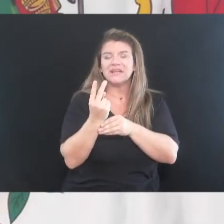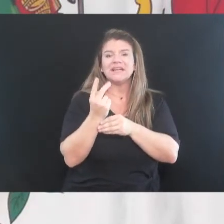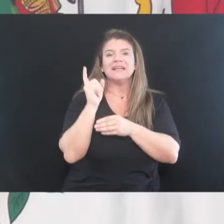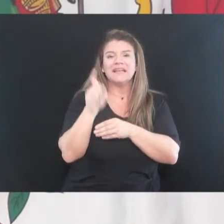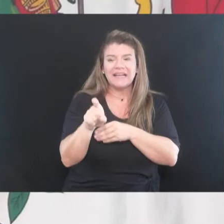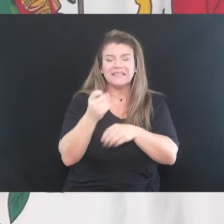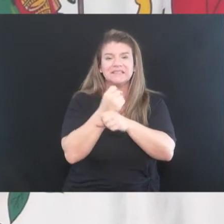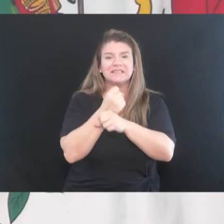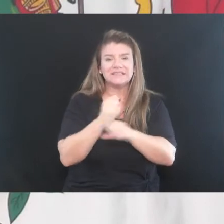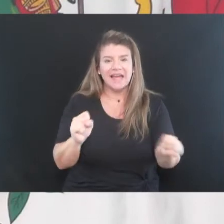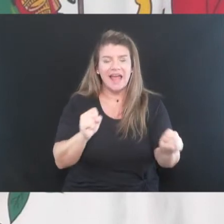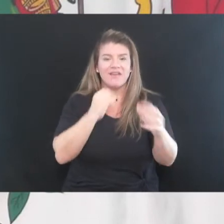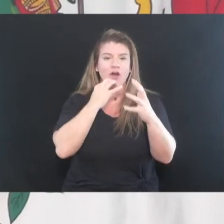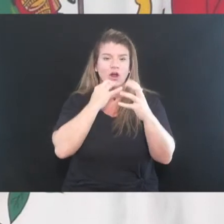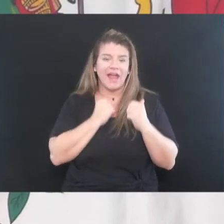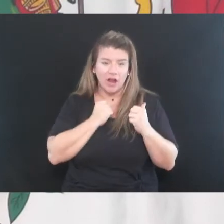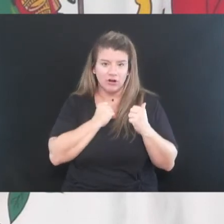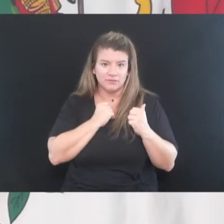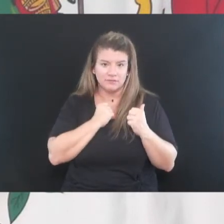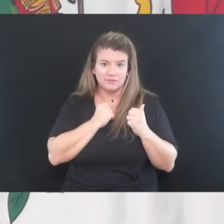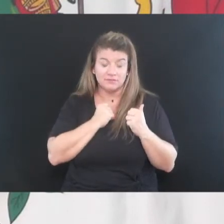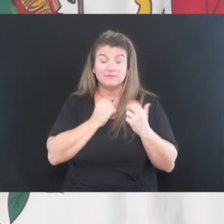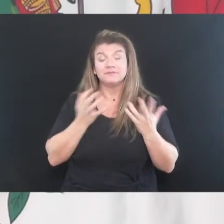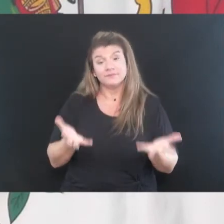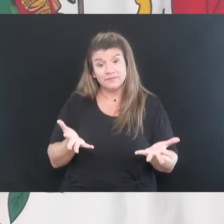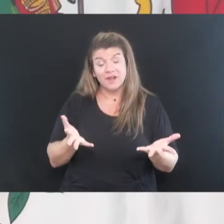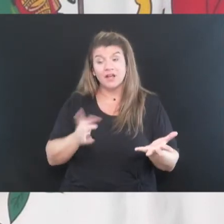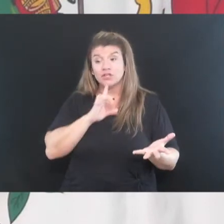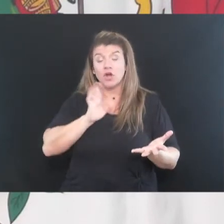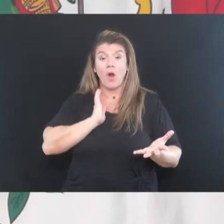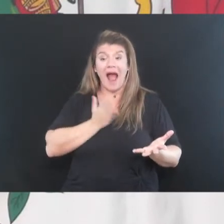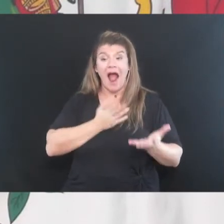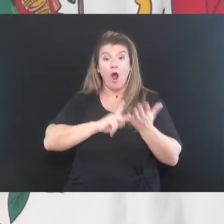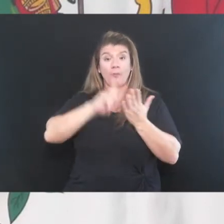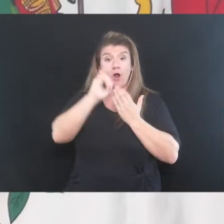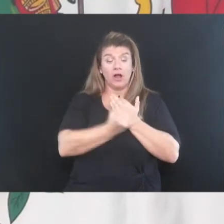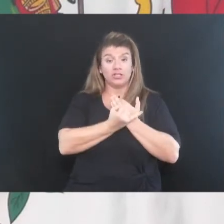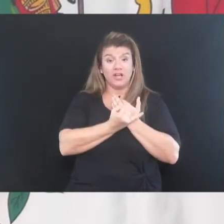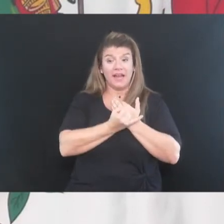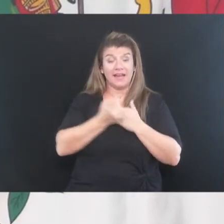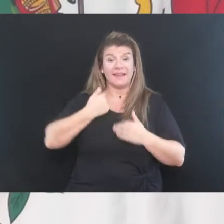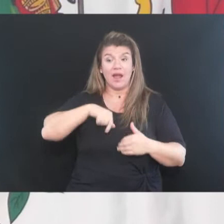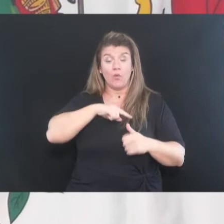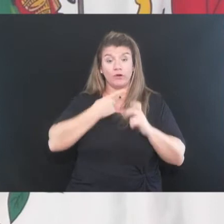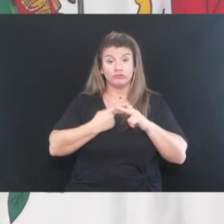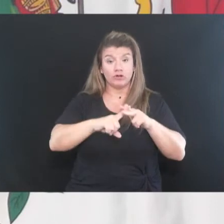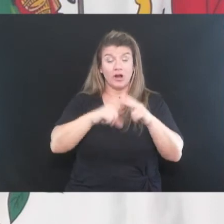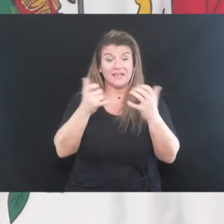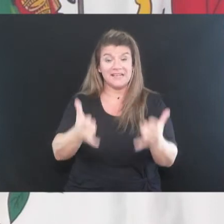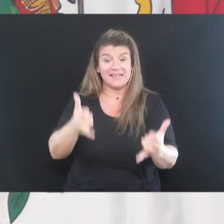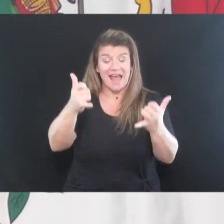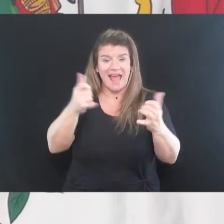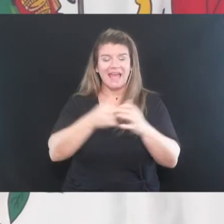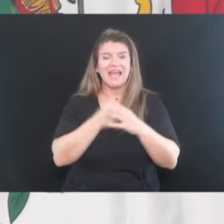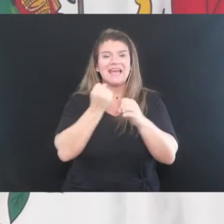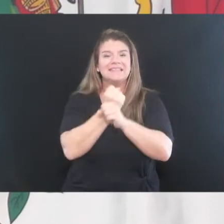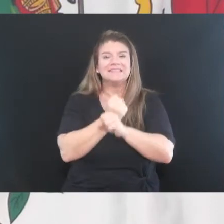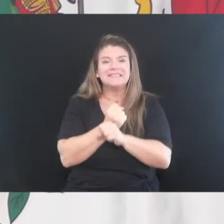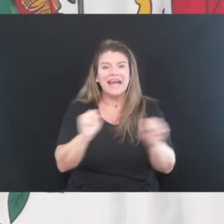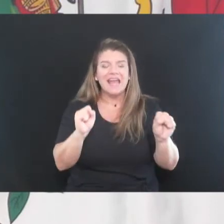our care. So our project that we're embarking upon today, Saving Our